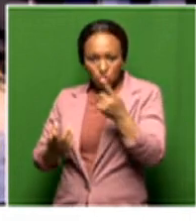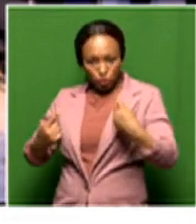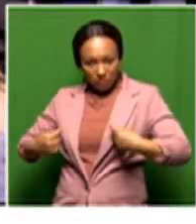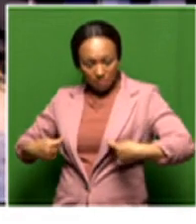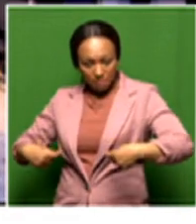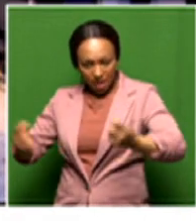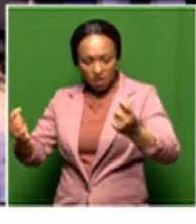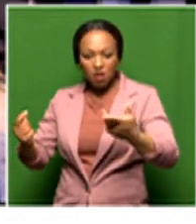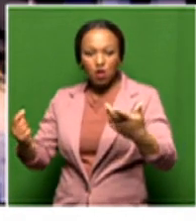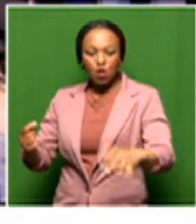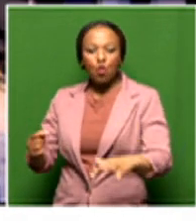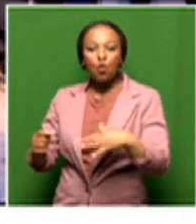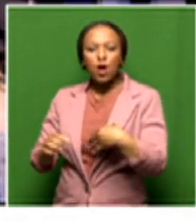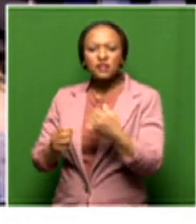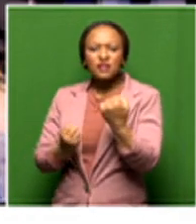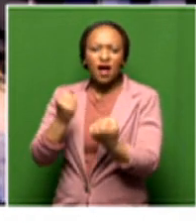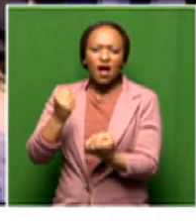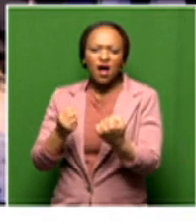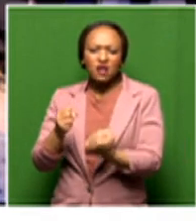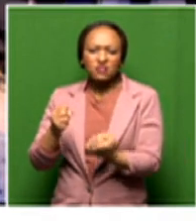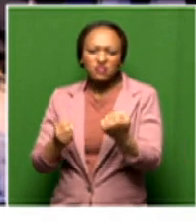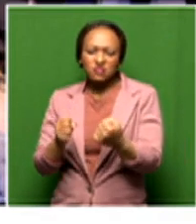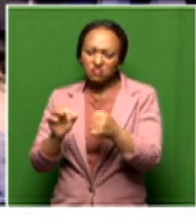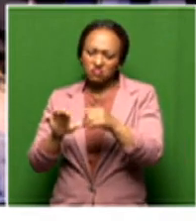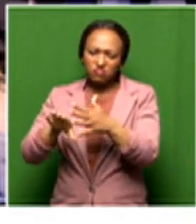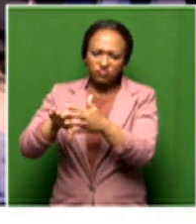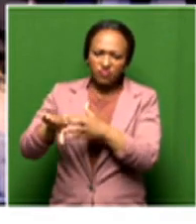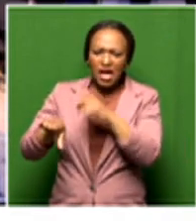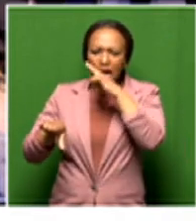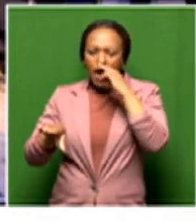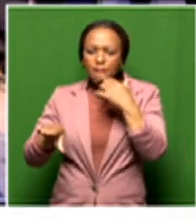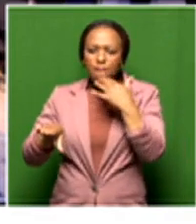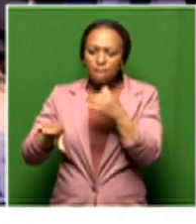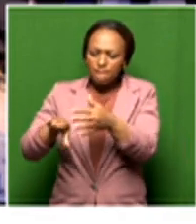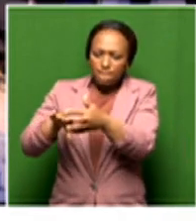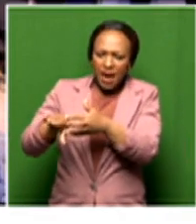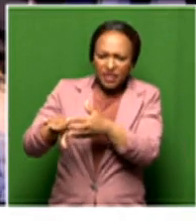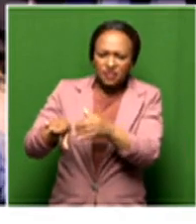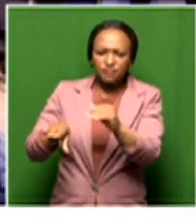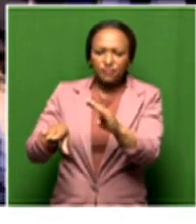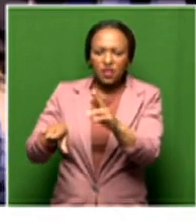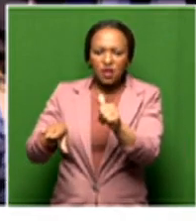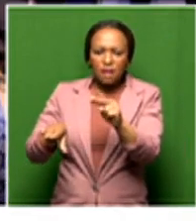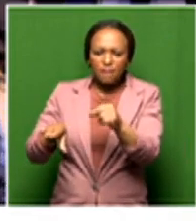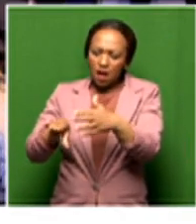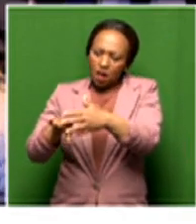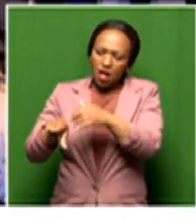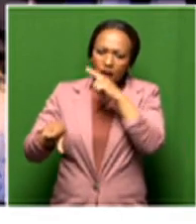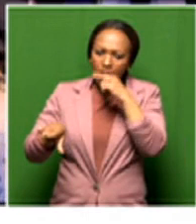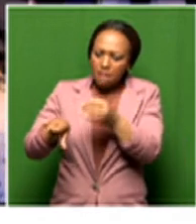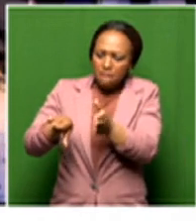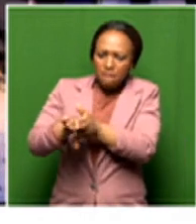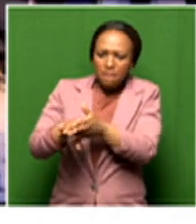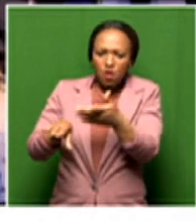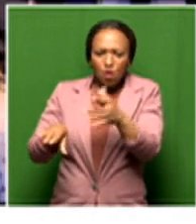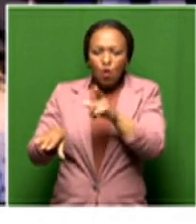on branding motor vehicles. Talk to us about that and explain to us the rationale behind that when, of course, people are really starving